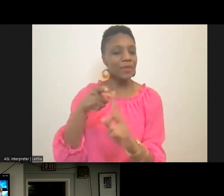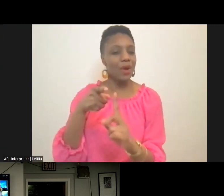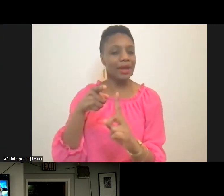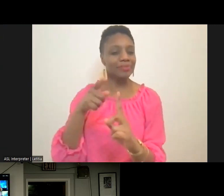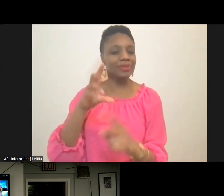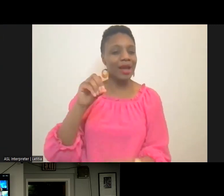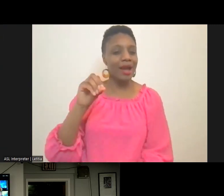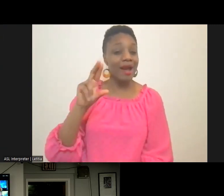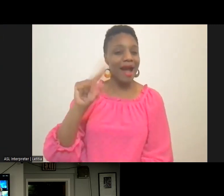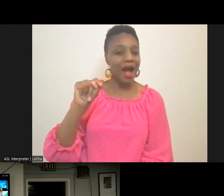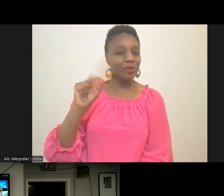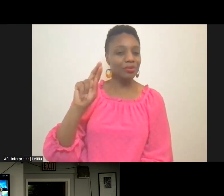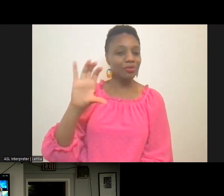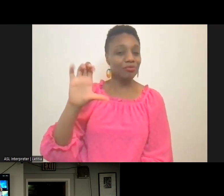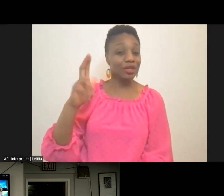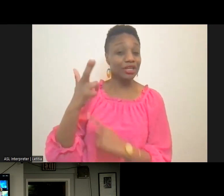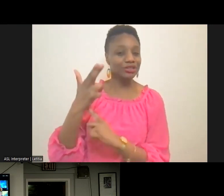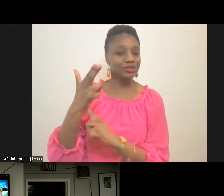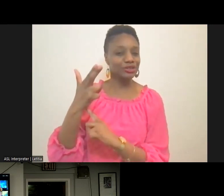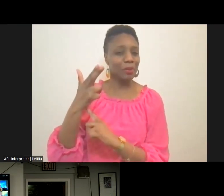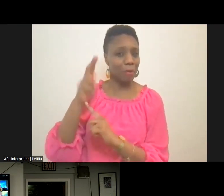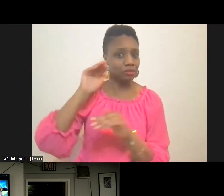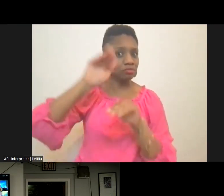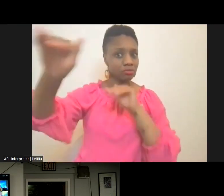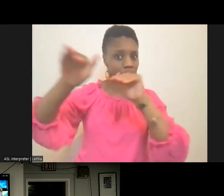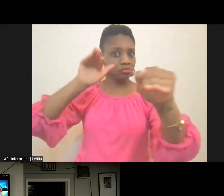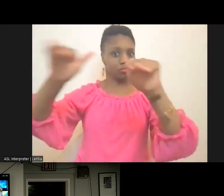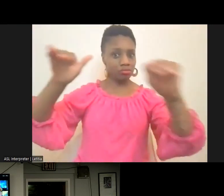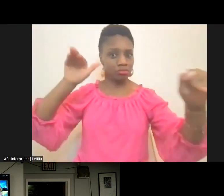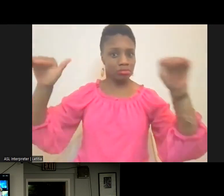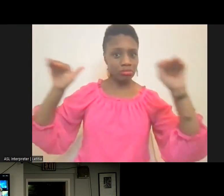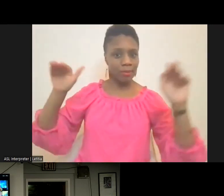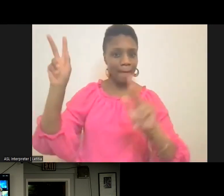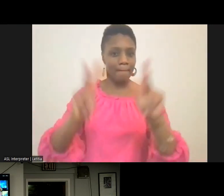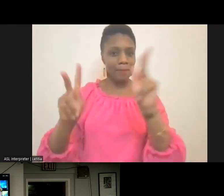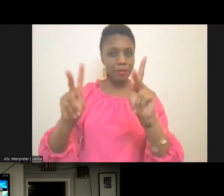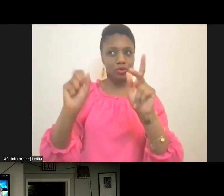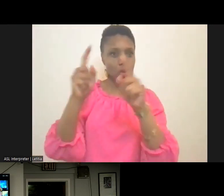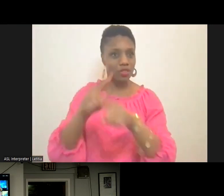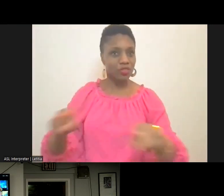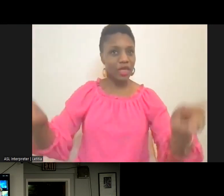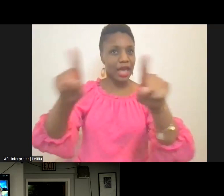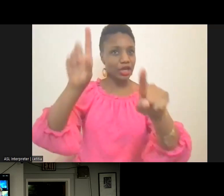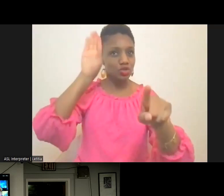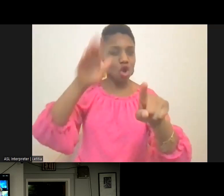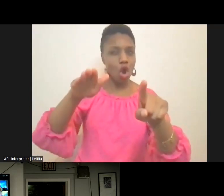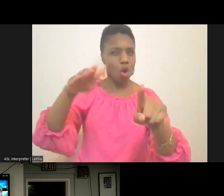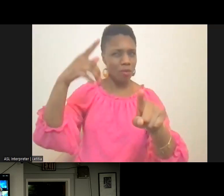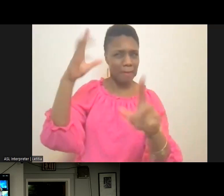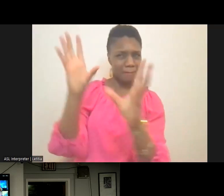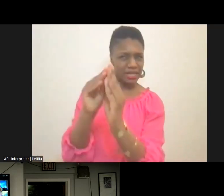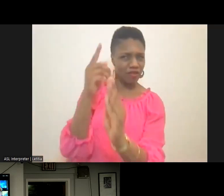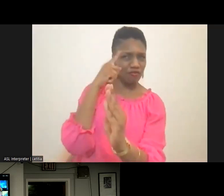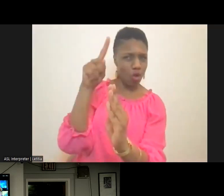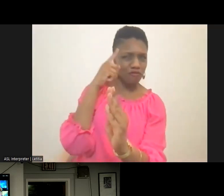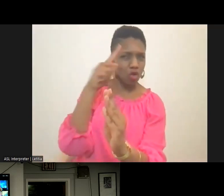and, that word has to get out there in advance so that people actually know what's the content of what they could be